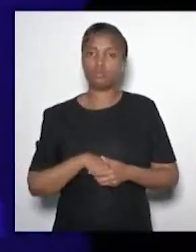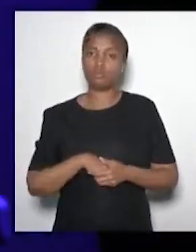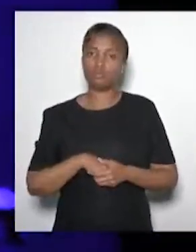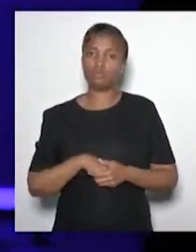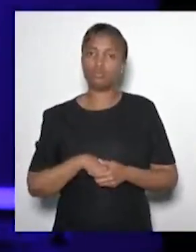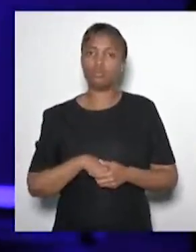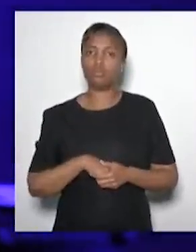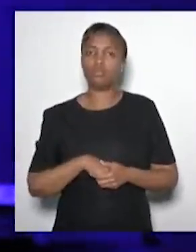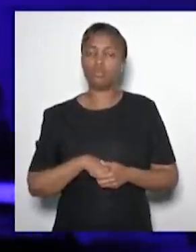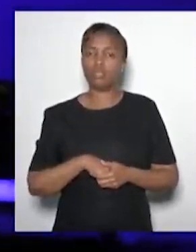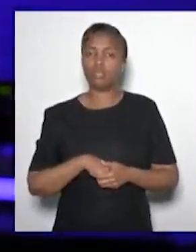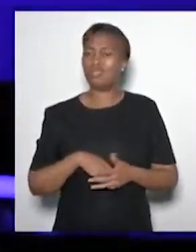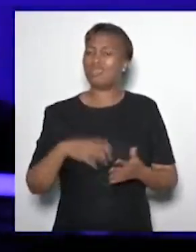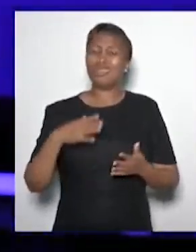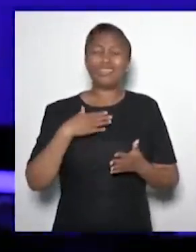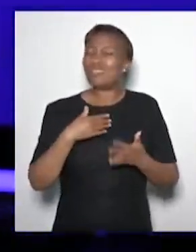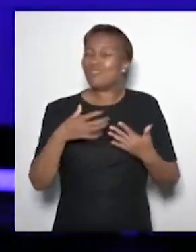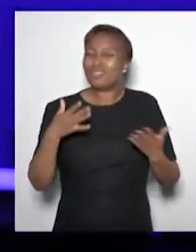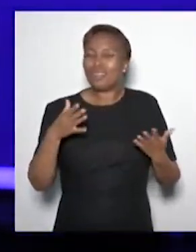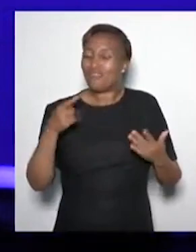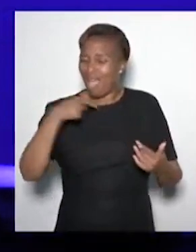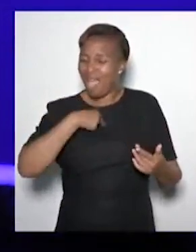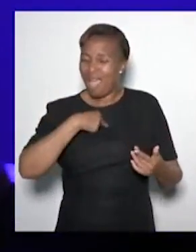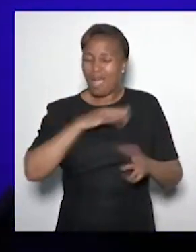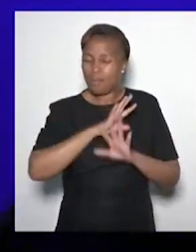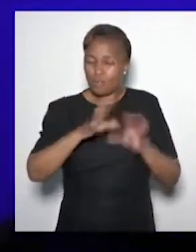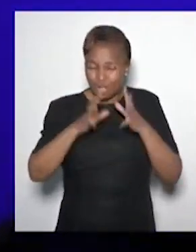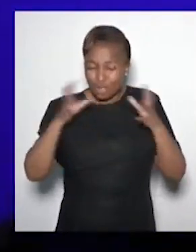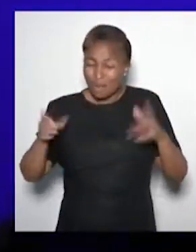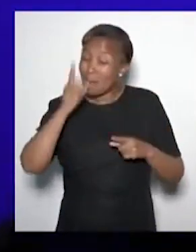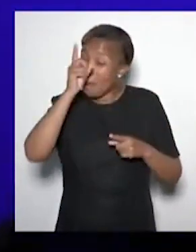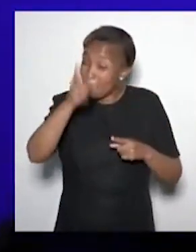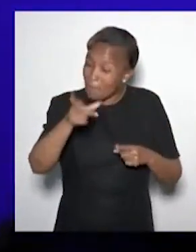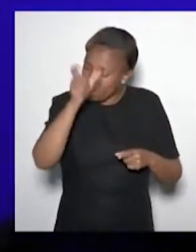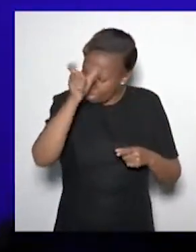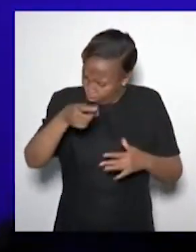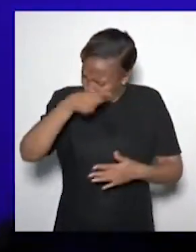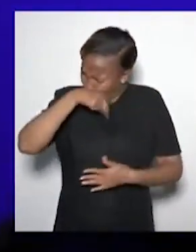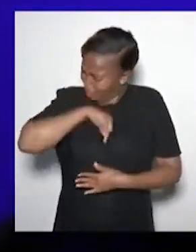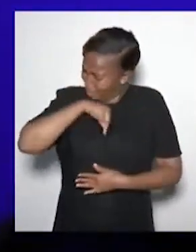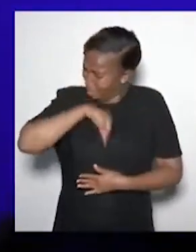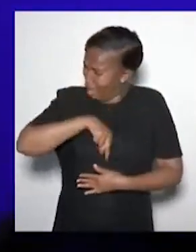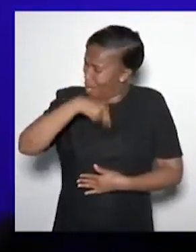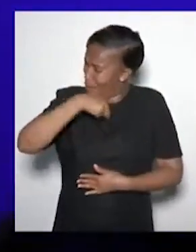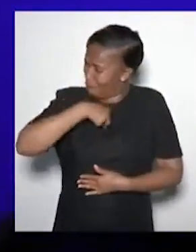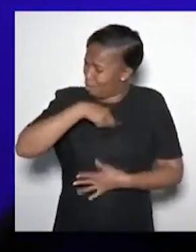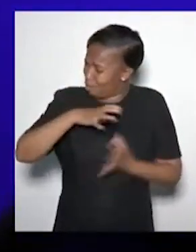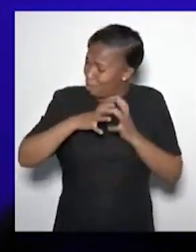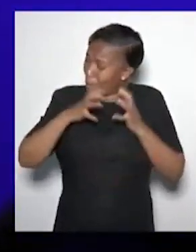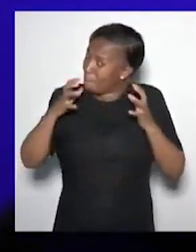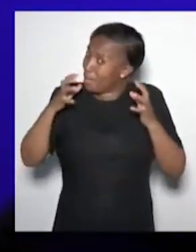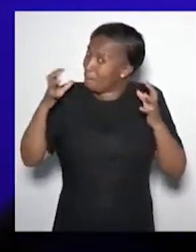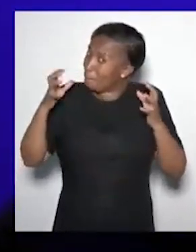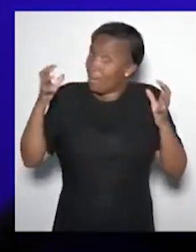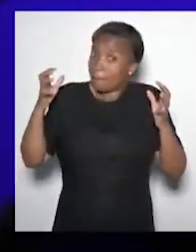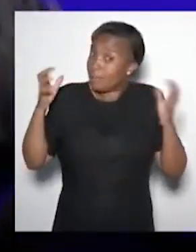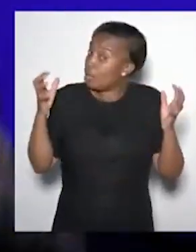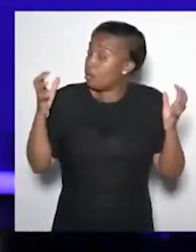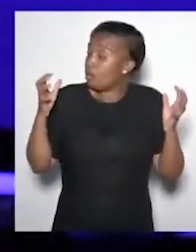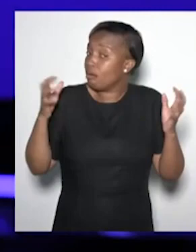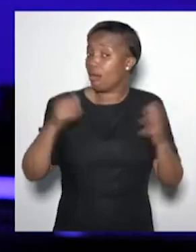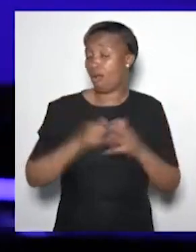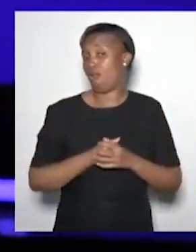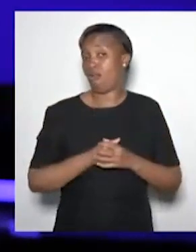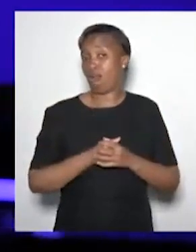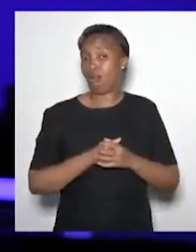Even if I am not great, but the one who is in me is great and great and great.